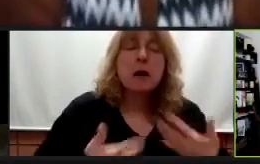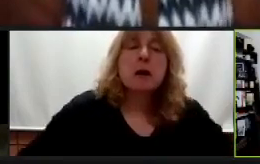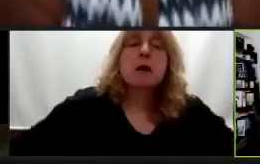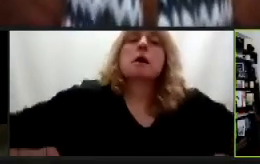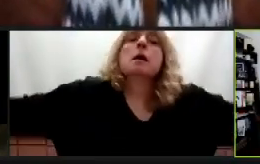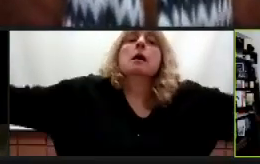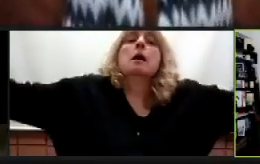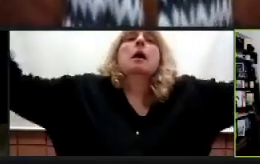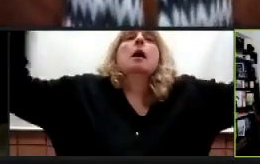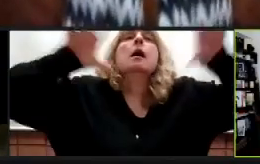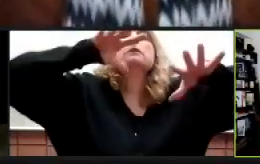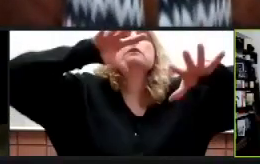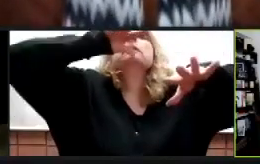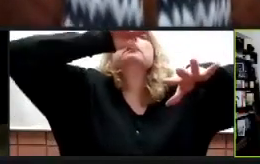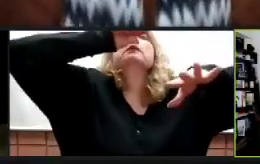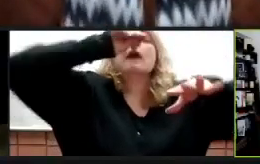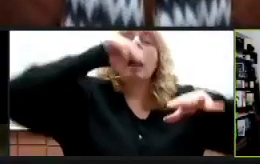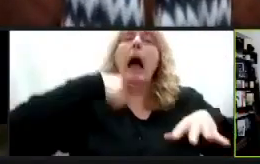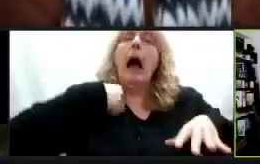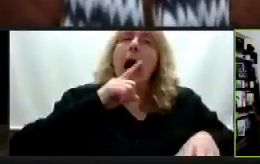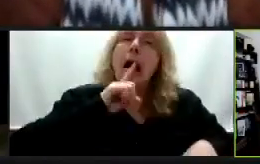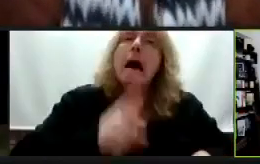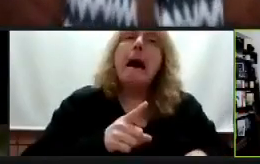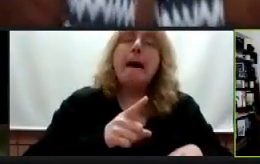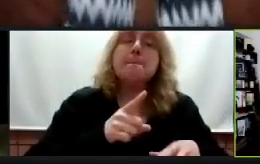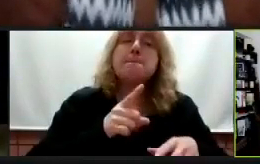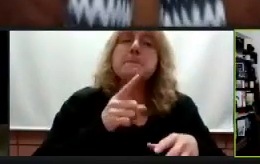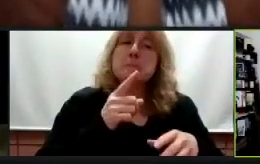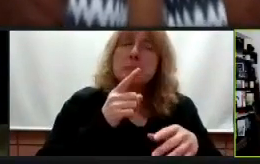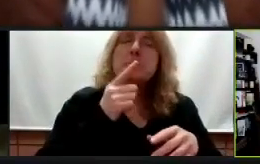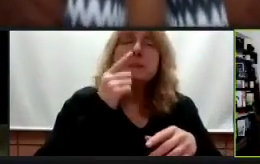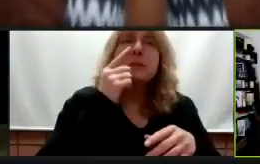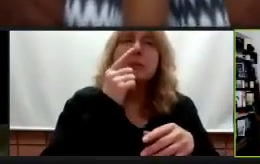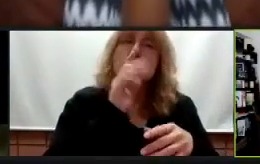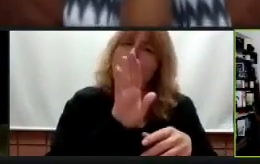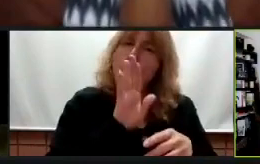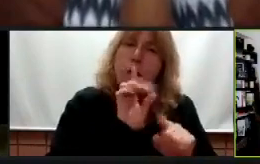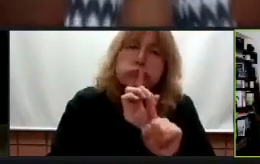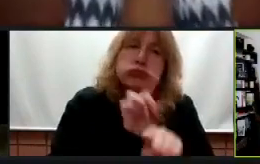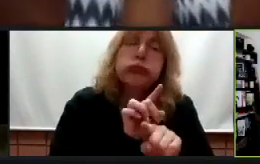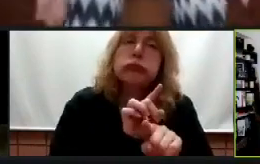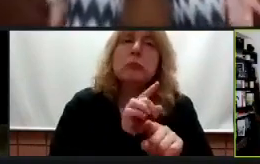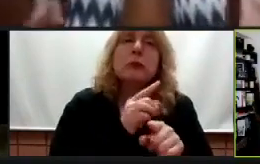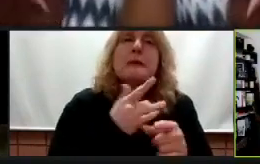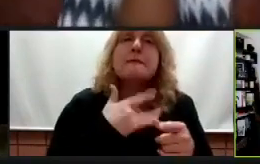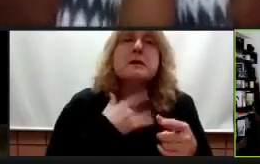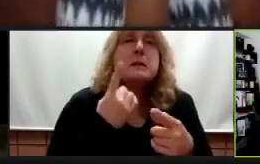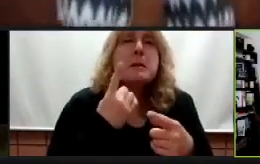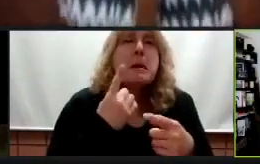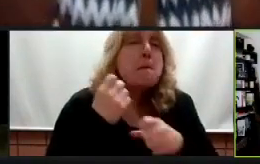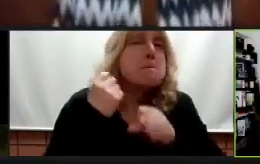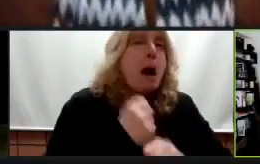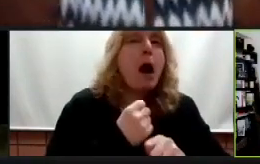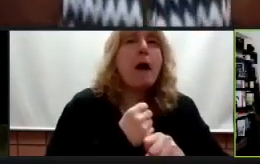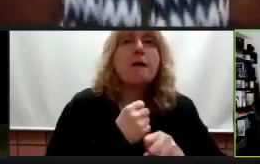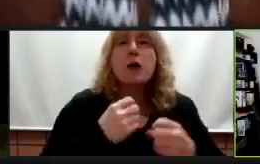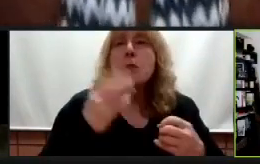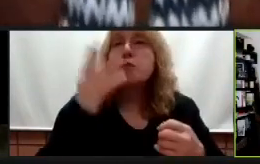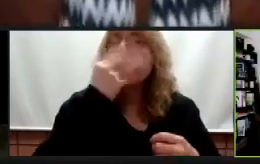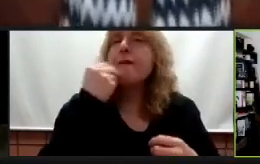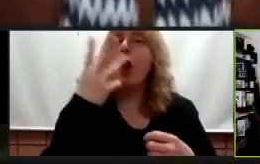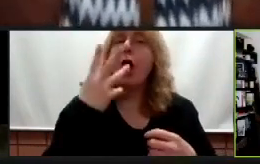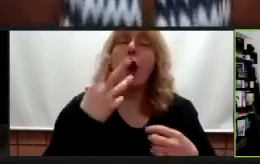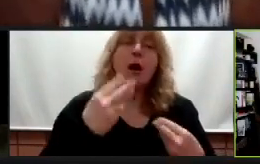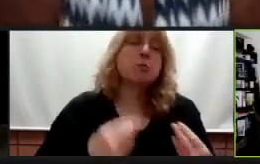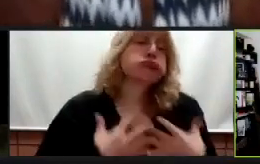am. Fill in the blank. Make it something really good, powerful, beautiful, inspiring, strong. One more. I